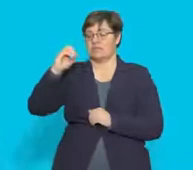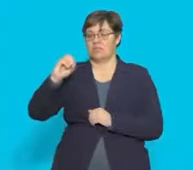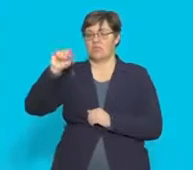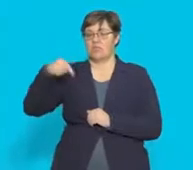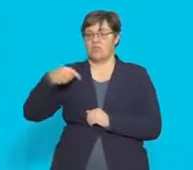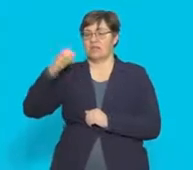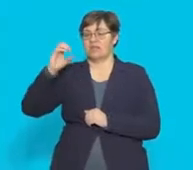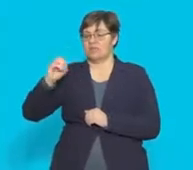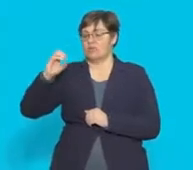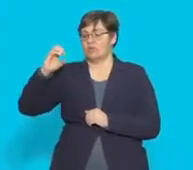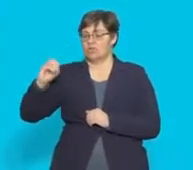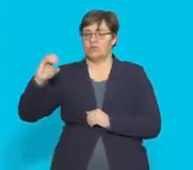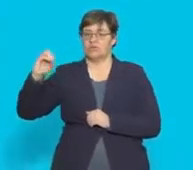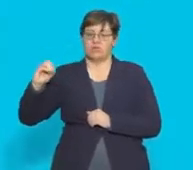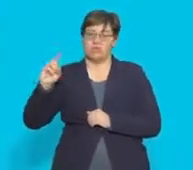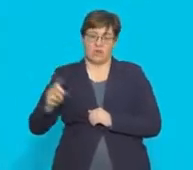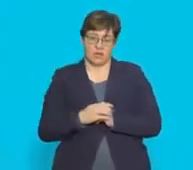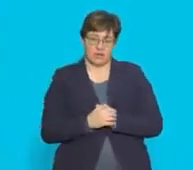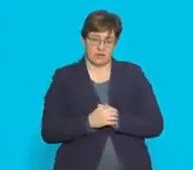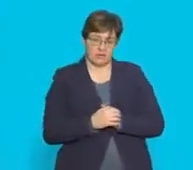a negative